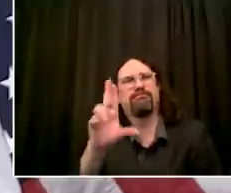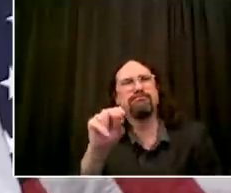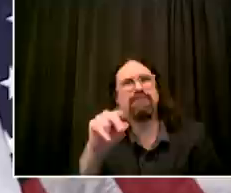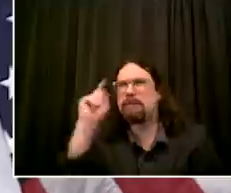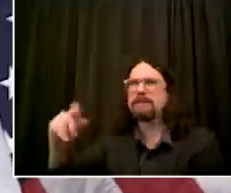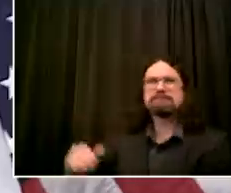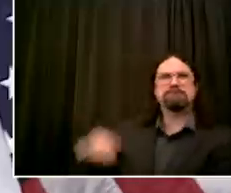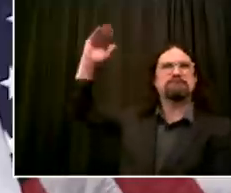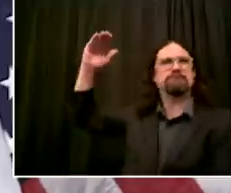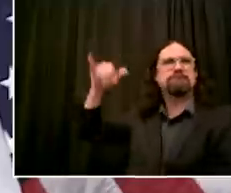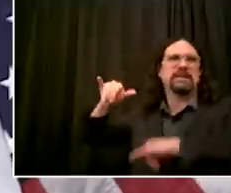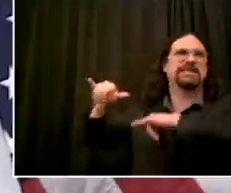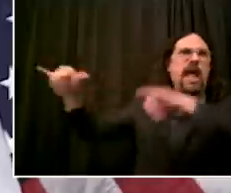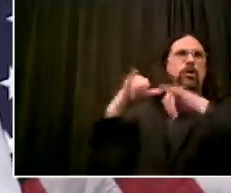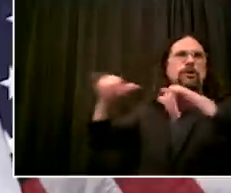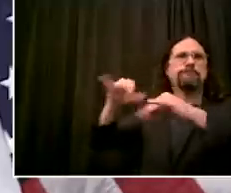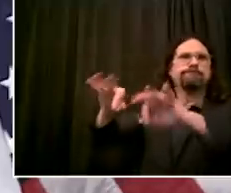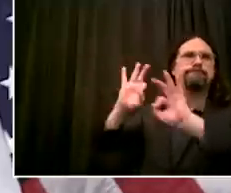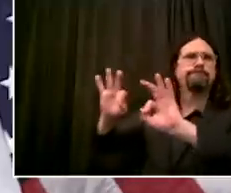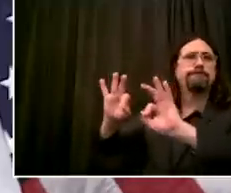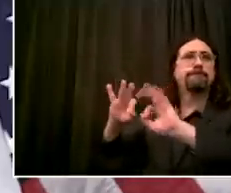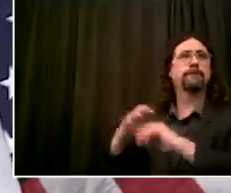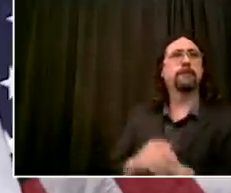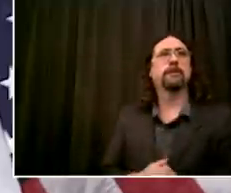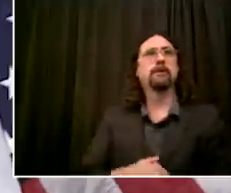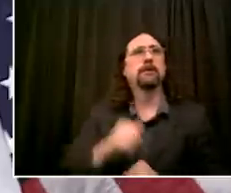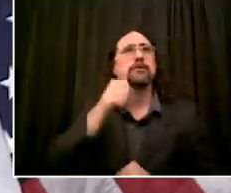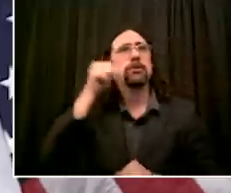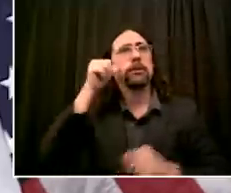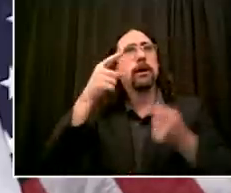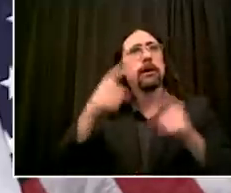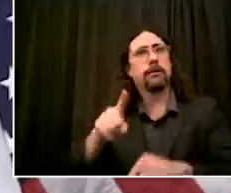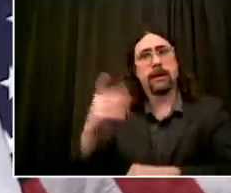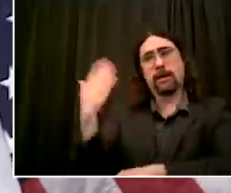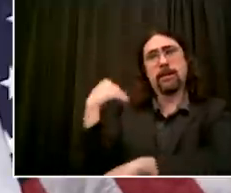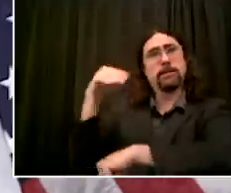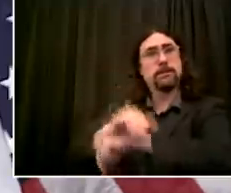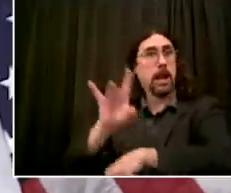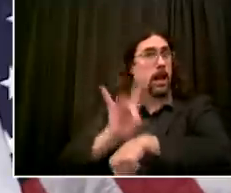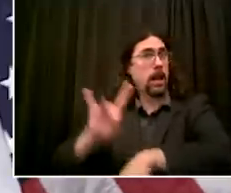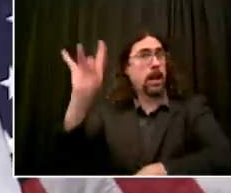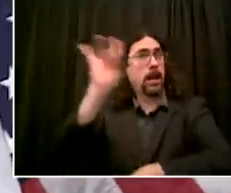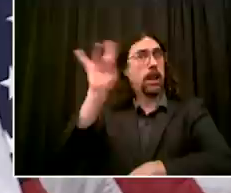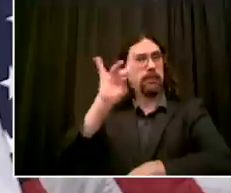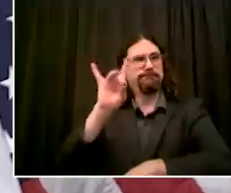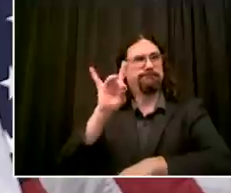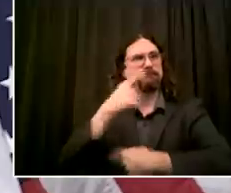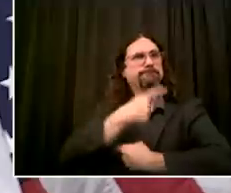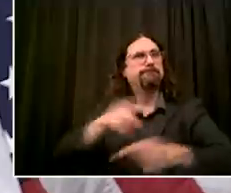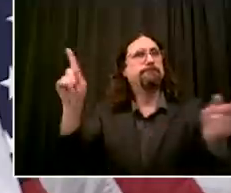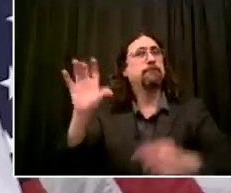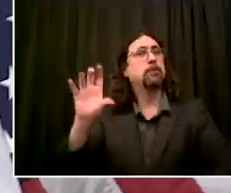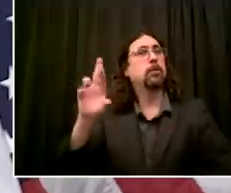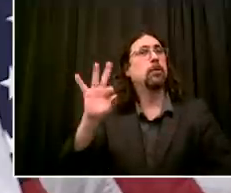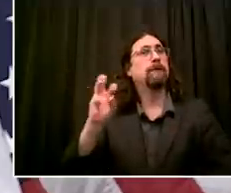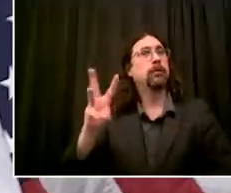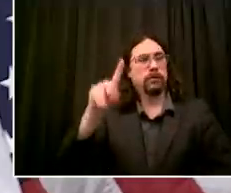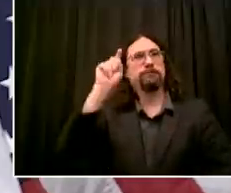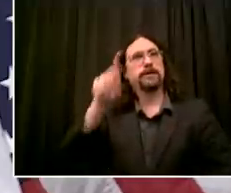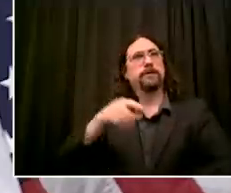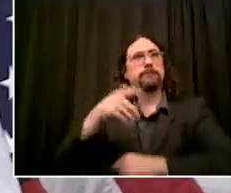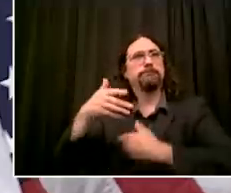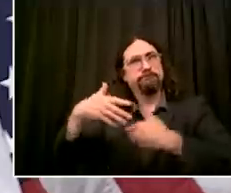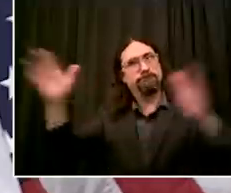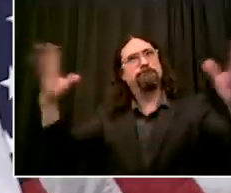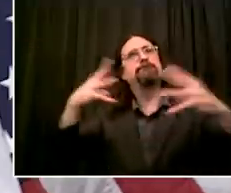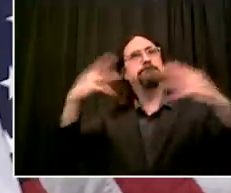curfew beginning at 8 p.m. and going on till 5 a.m. the next morning, that will be in place, including Sunday night to 5